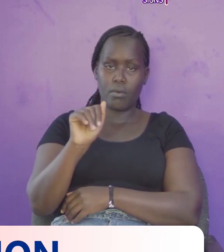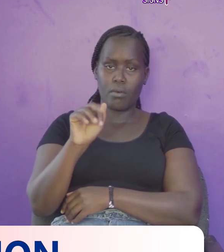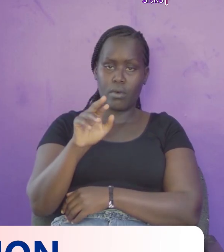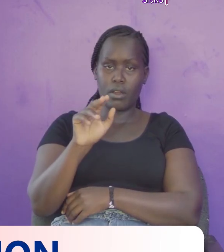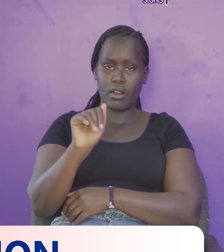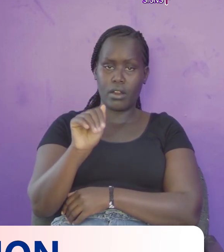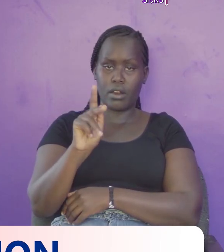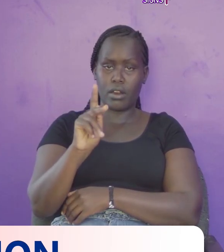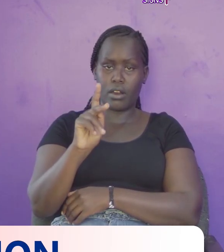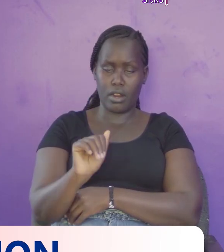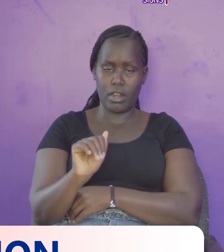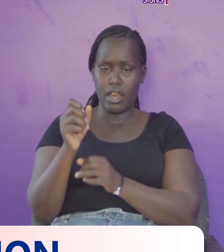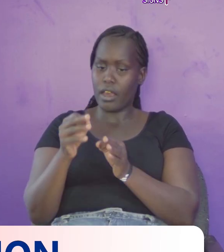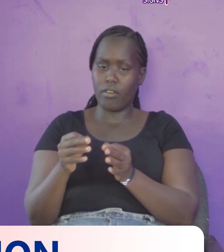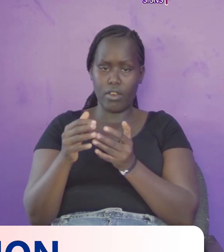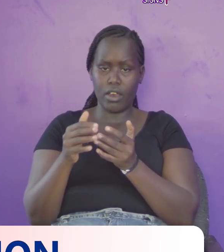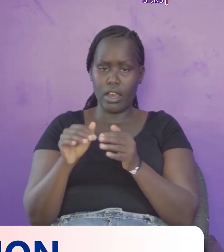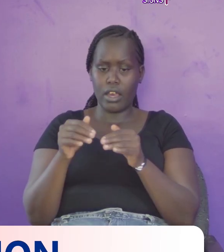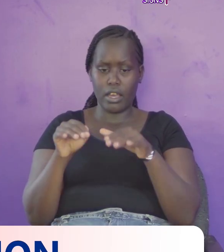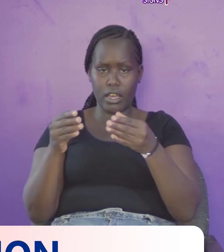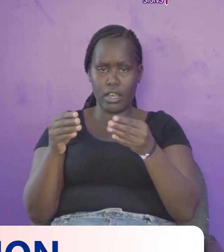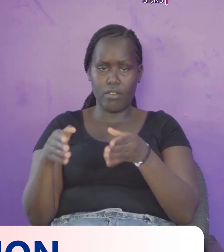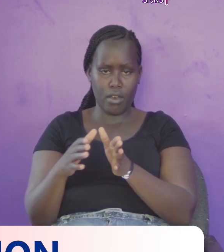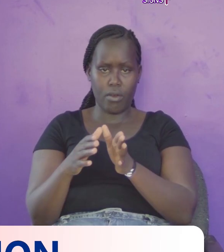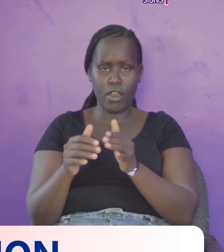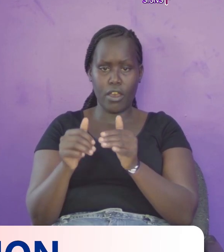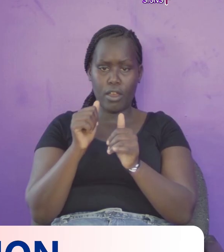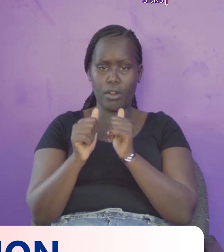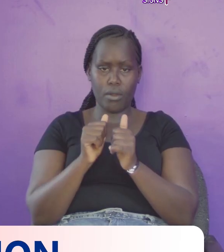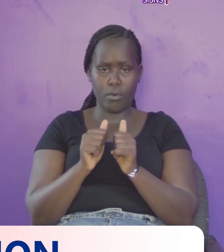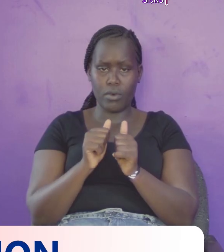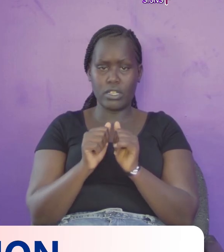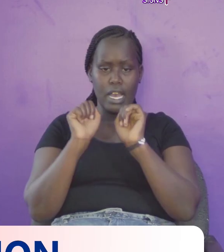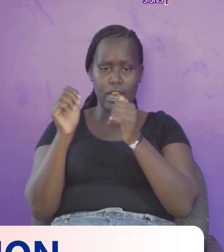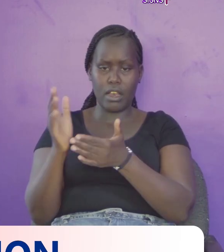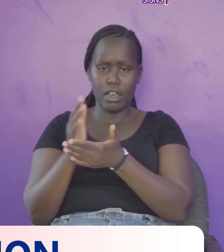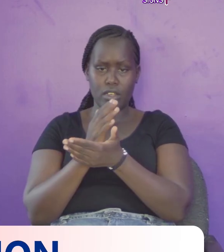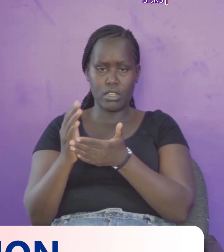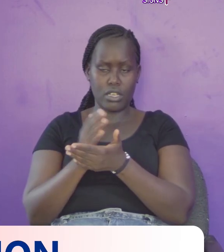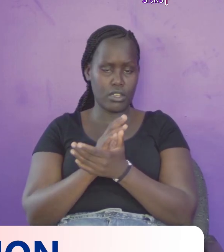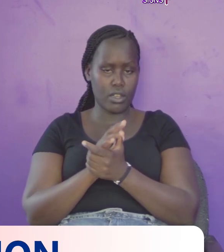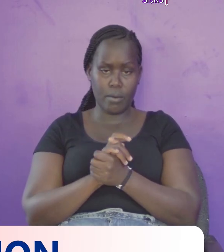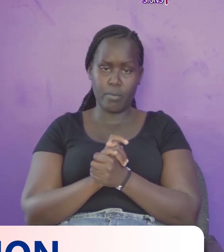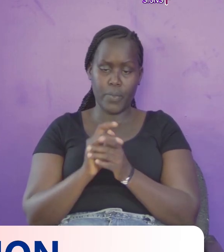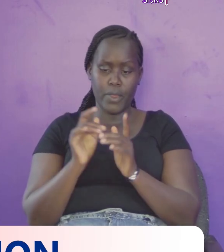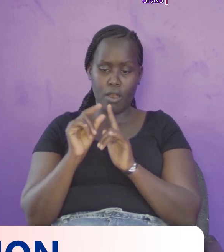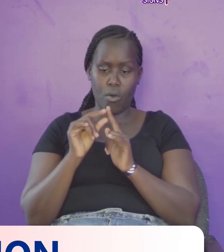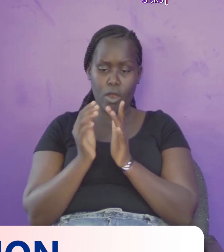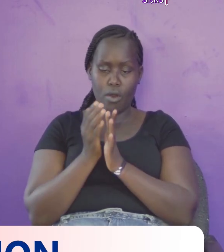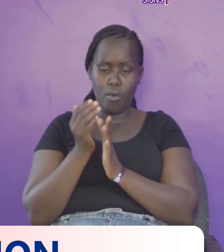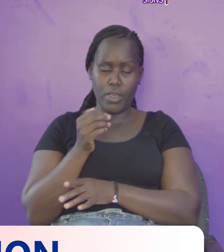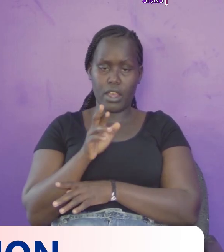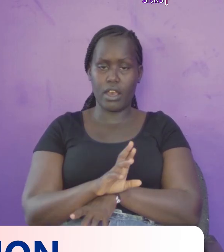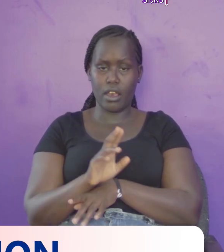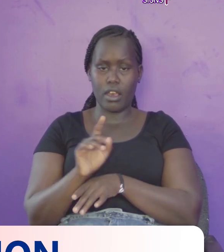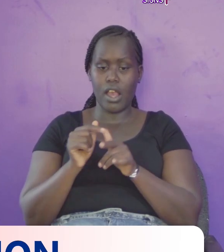mind, can she give me a way in which I can share the link with her? Ndiye aone venye tulimpraise, because they did a very good job.